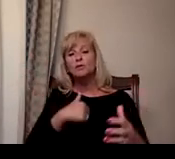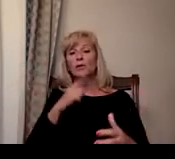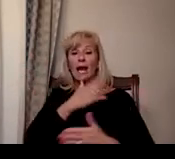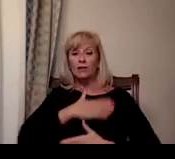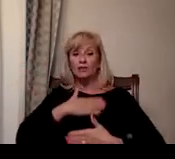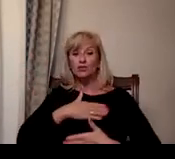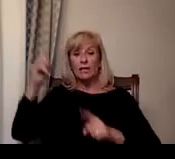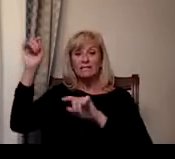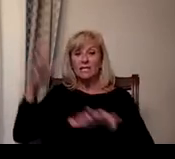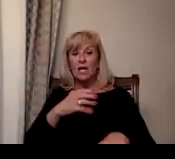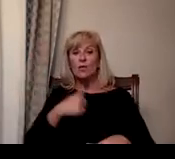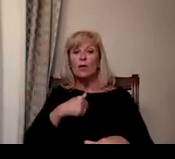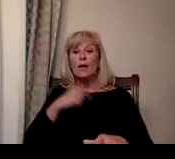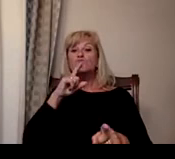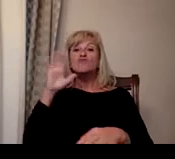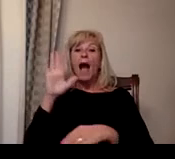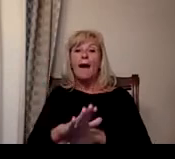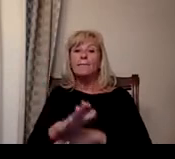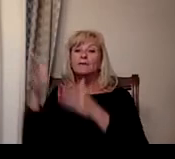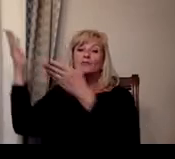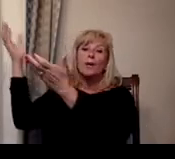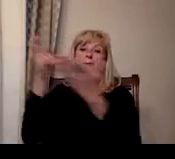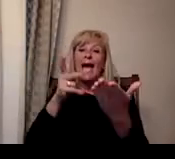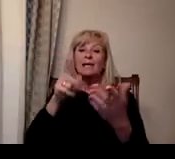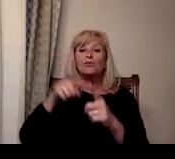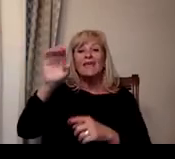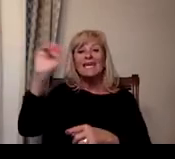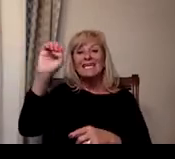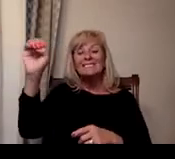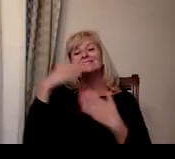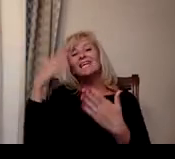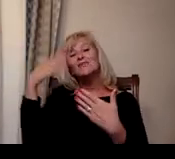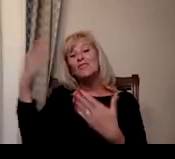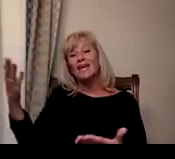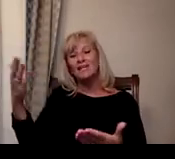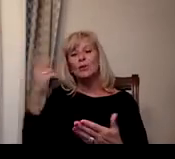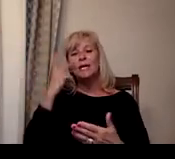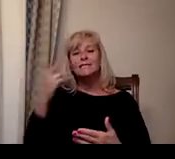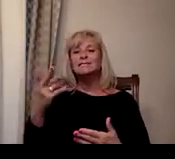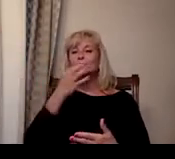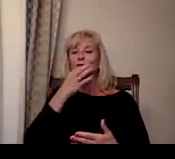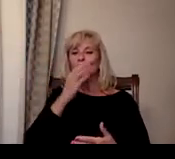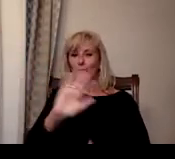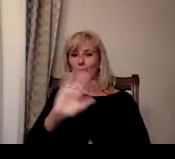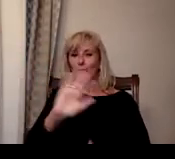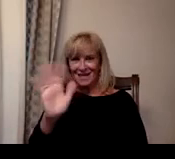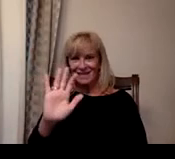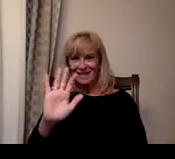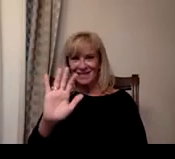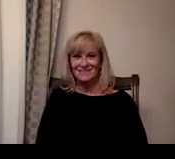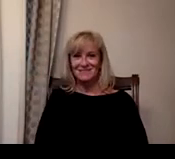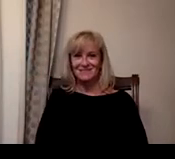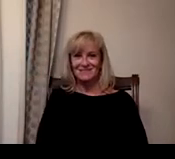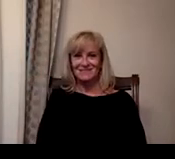enjoying the sunshine, and we promise to bring it back to the East Coast, guys. Thank you. Thank you. We'll see you guys soon. Bye-bye.